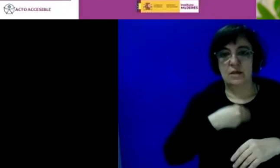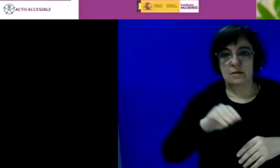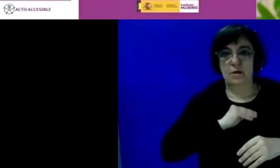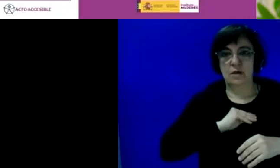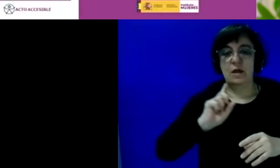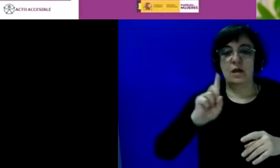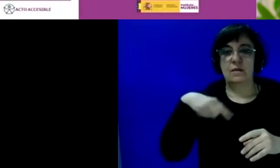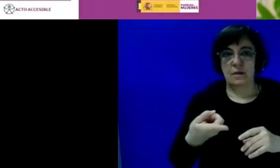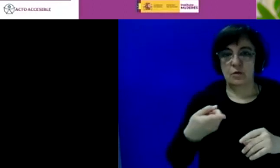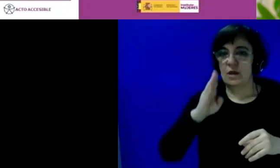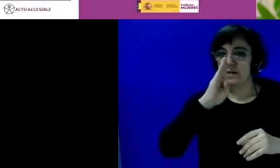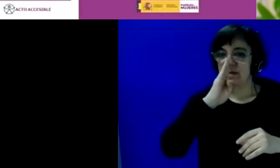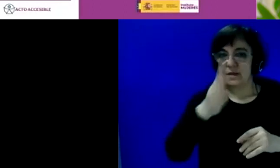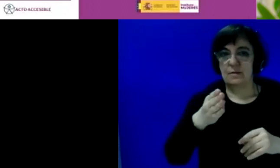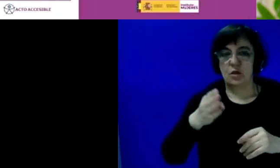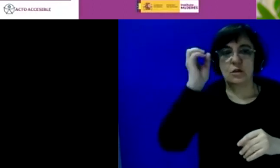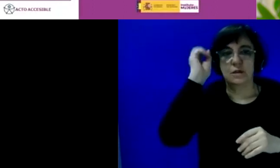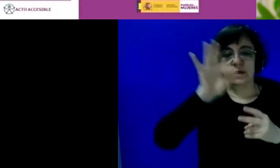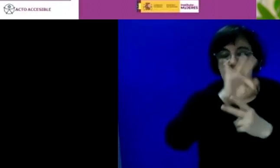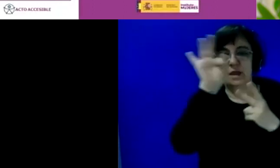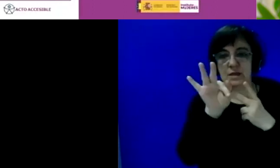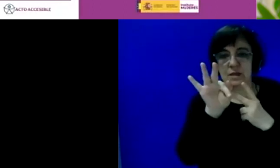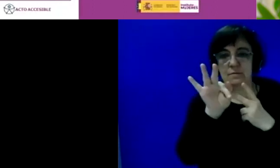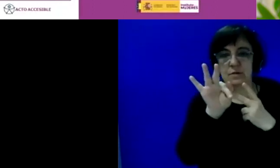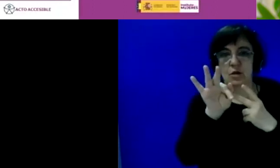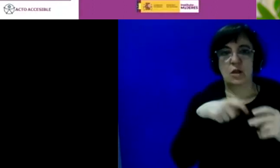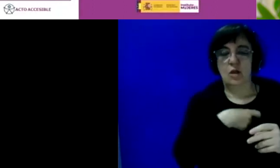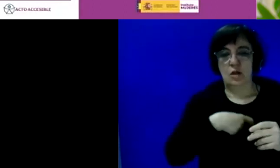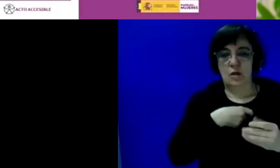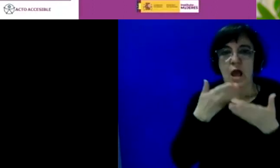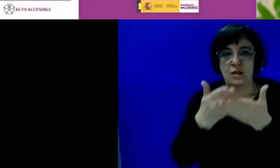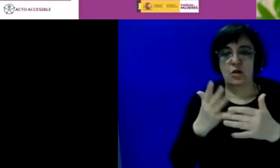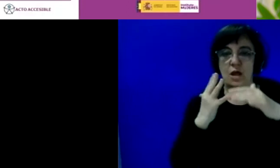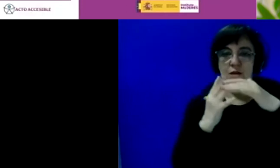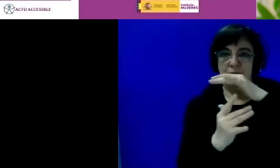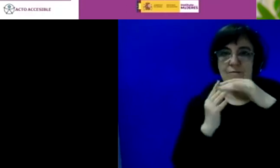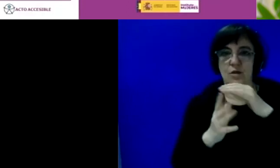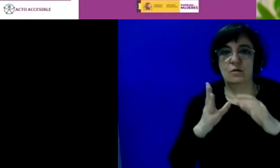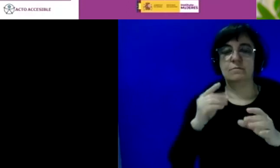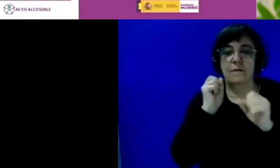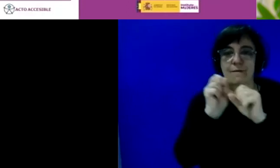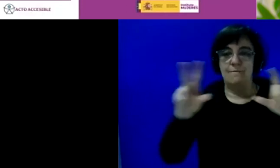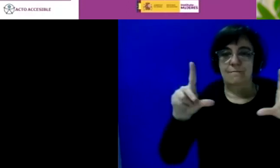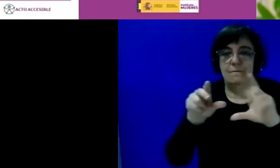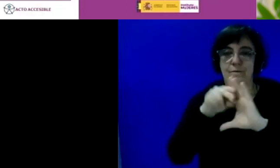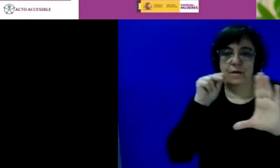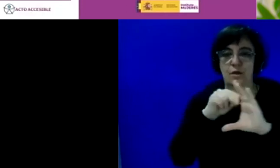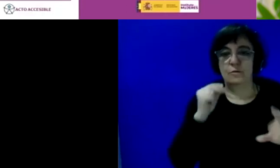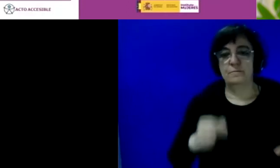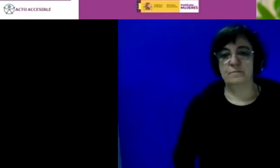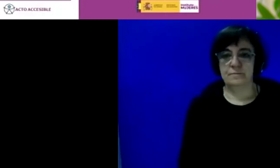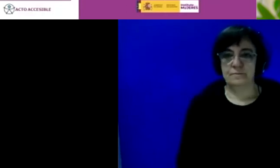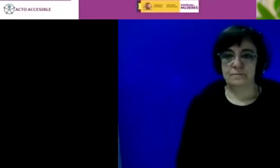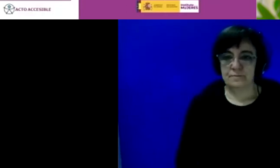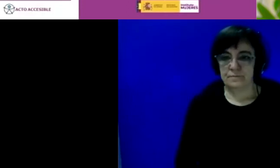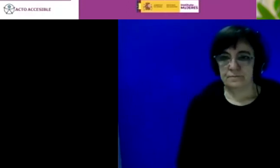video for the Subdirectorate General for Civil Dialogue at the Directorate General for Disability Policies, and then